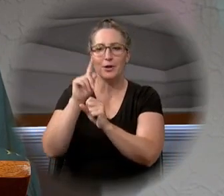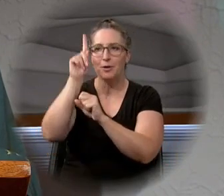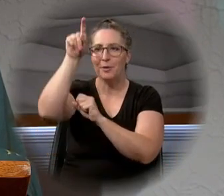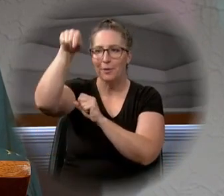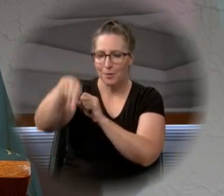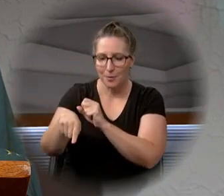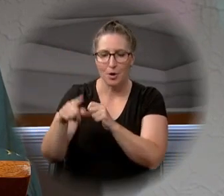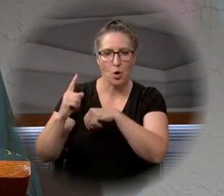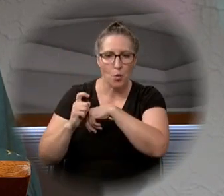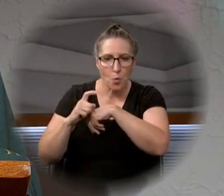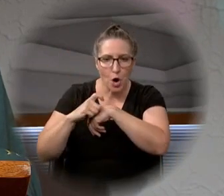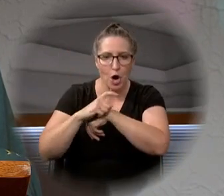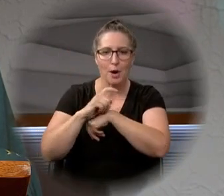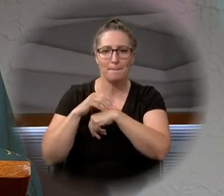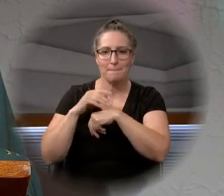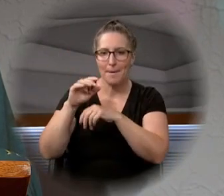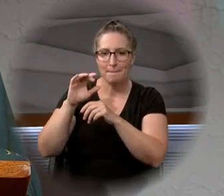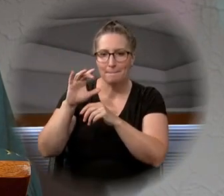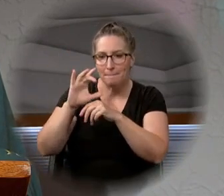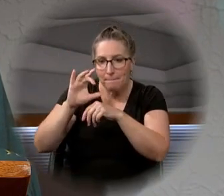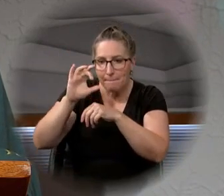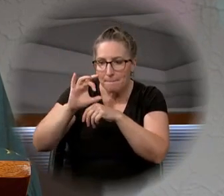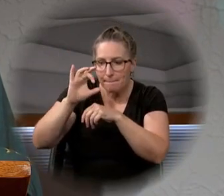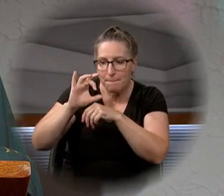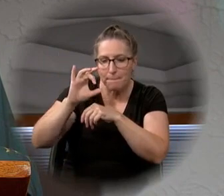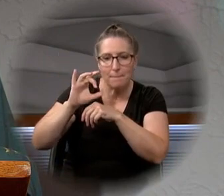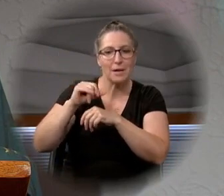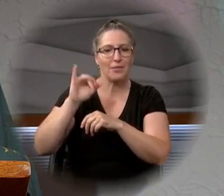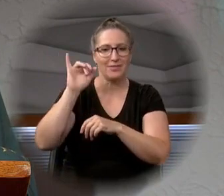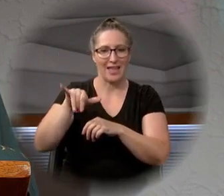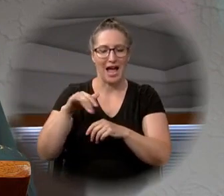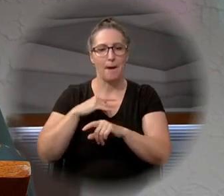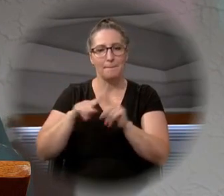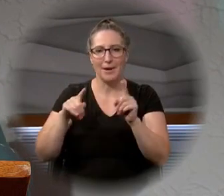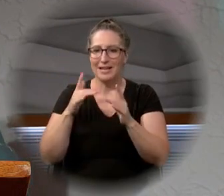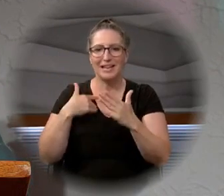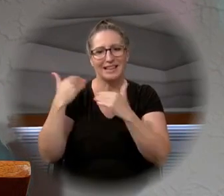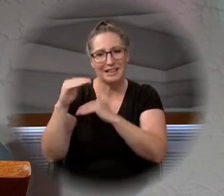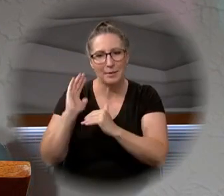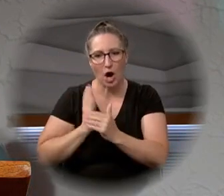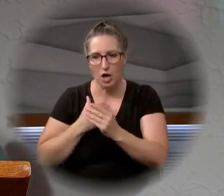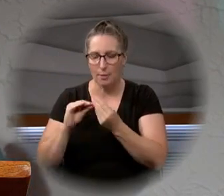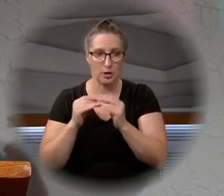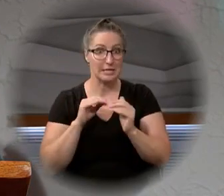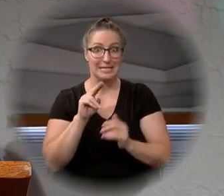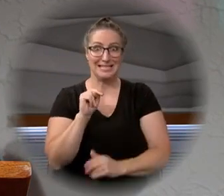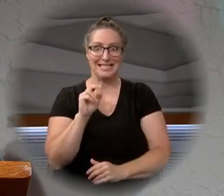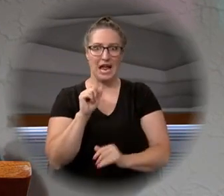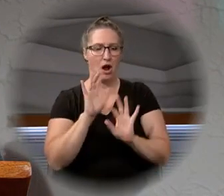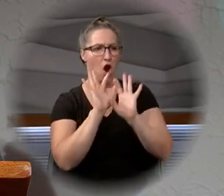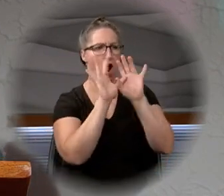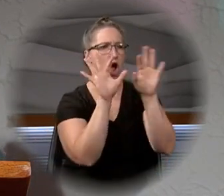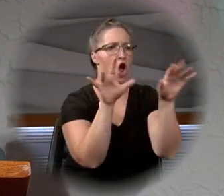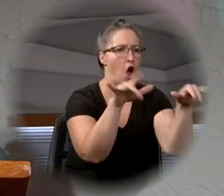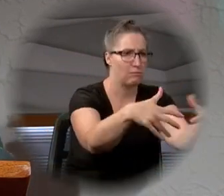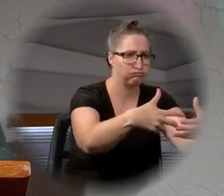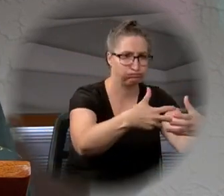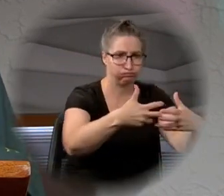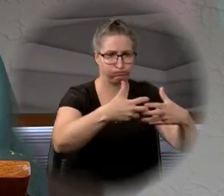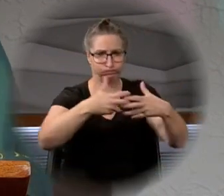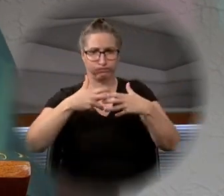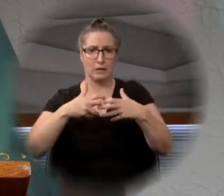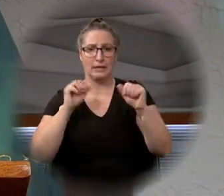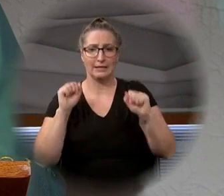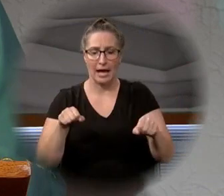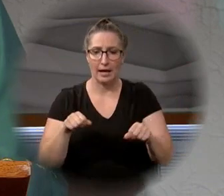of how many we could catch, if we did. But it gives us these wonderful, wonderful images that really speak